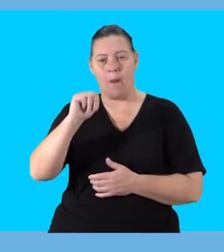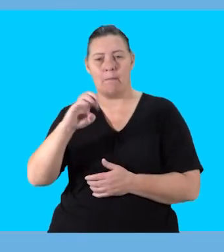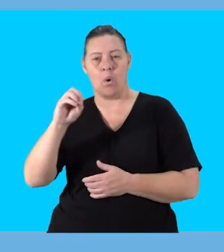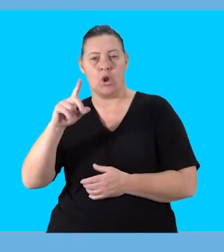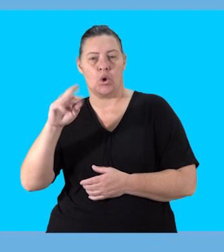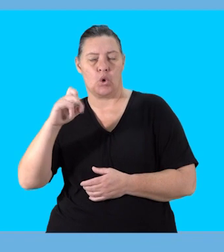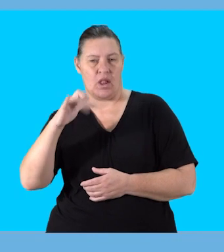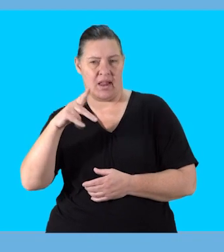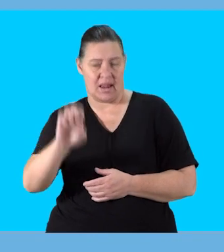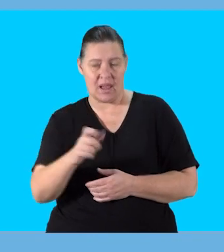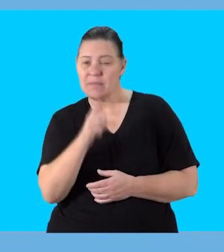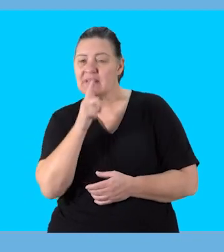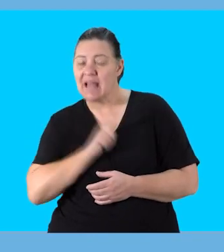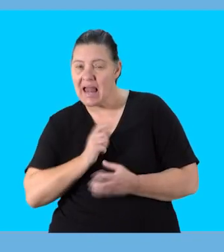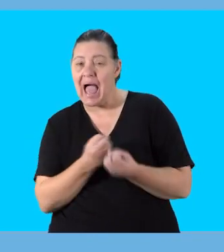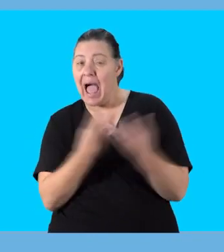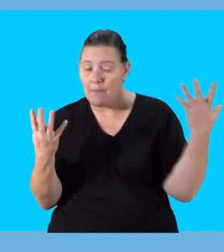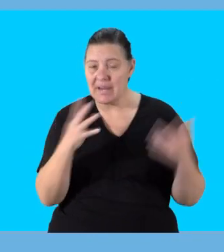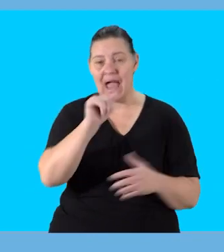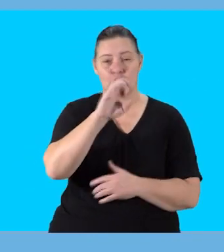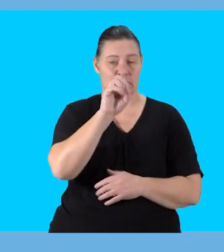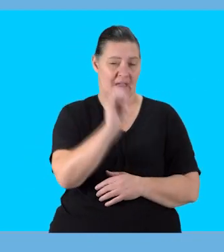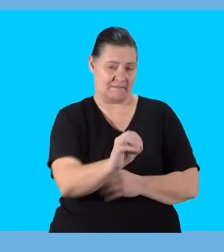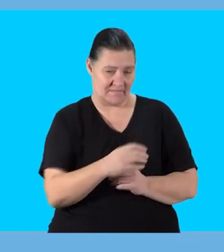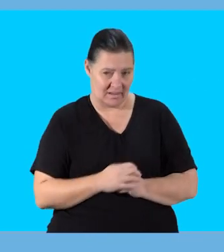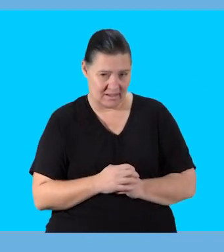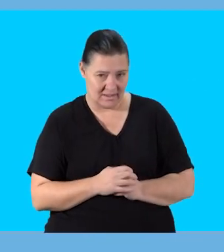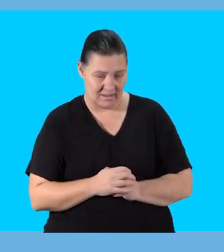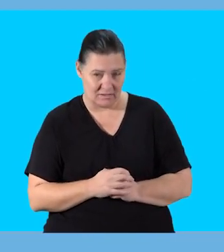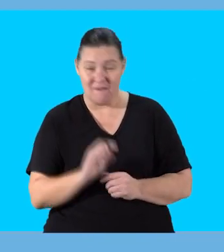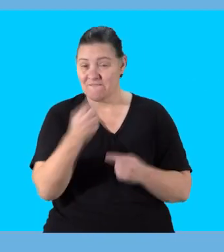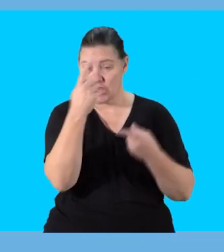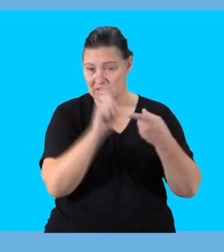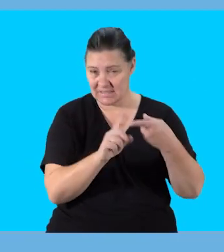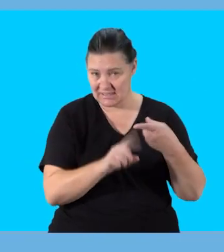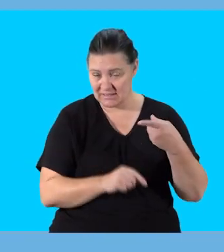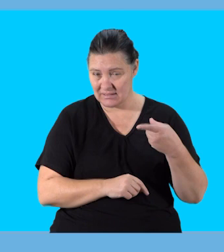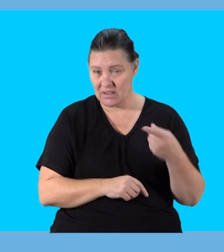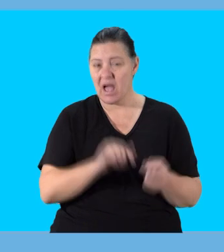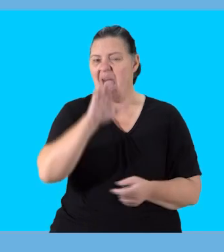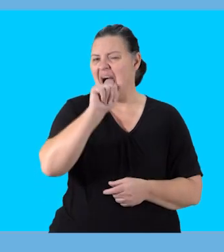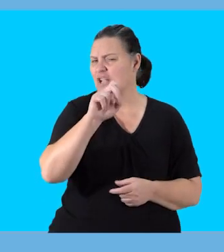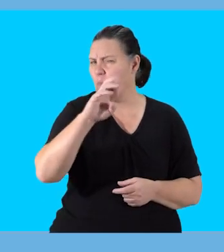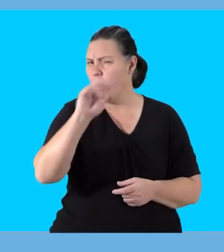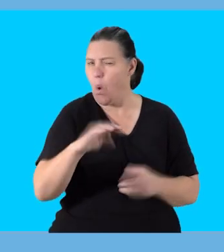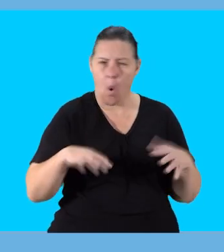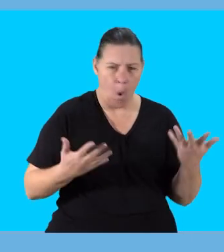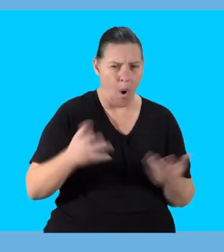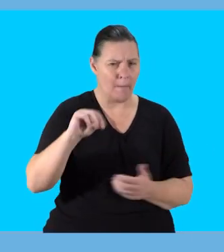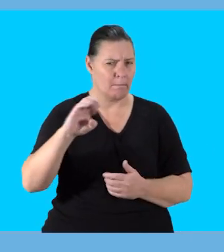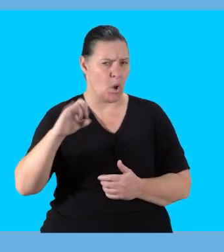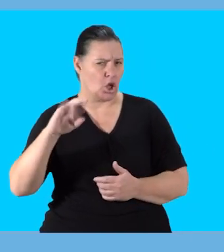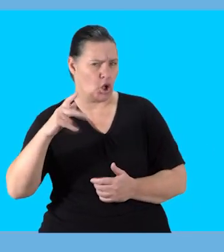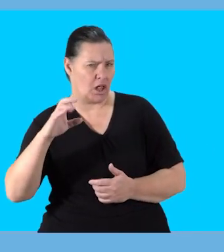is it a molecule? If it's a molecule, you need to tell me how many atoms are making up this molecule. So the first one, is it an atom or is